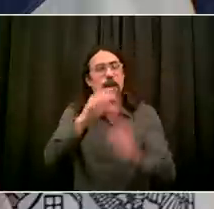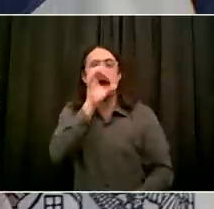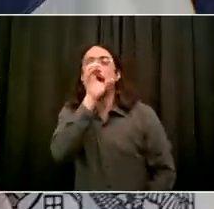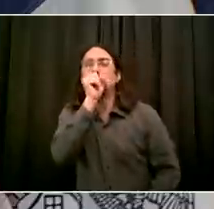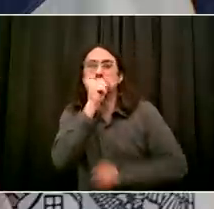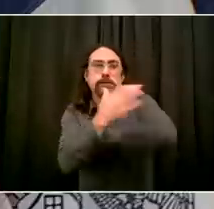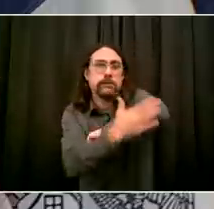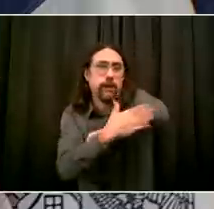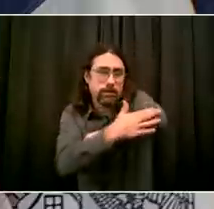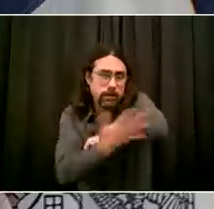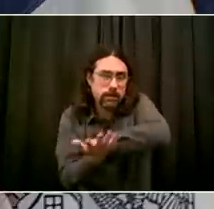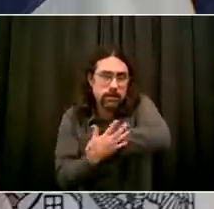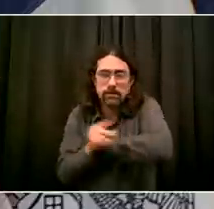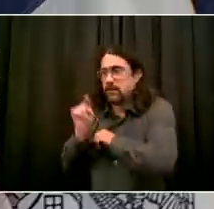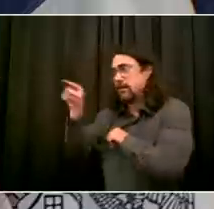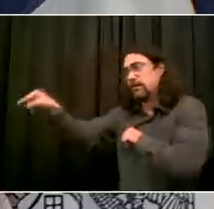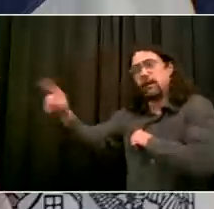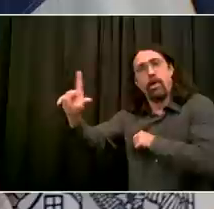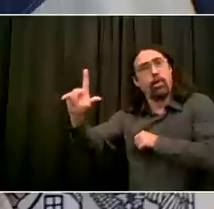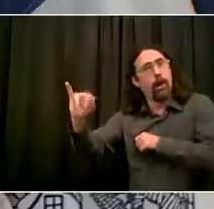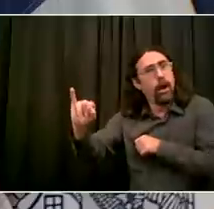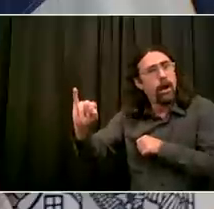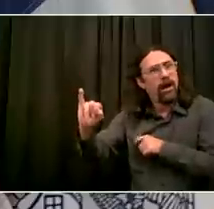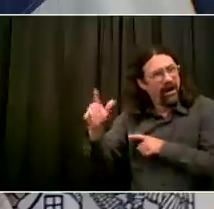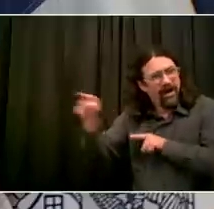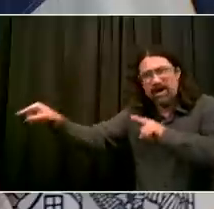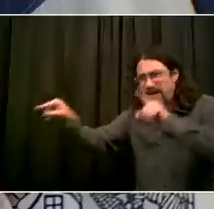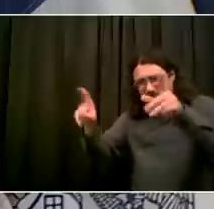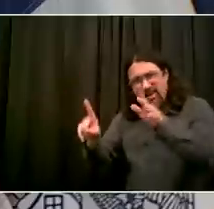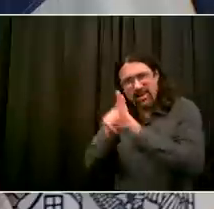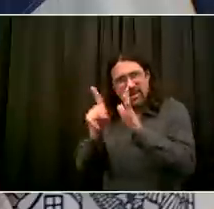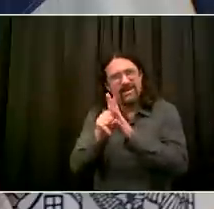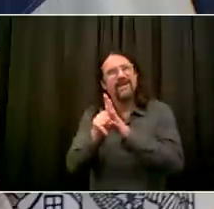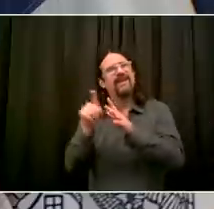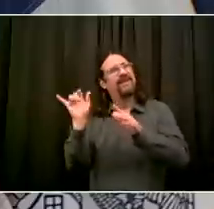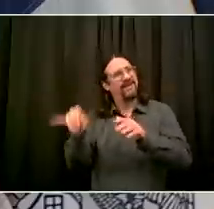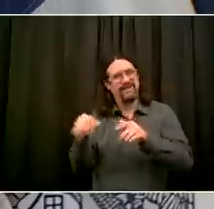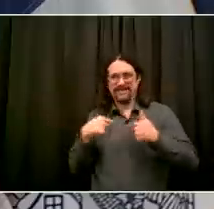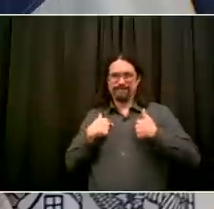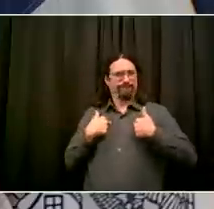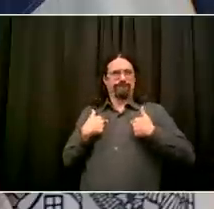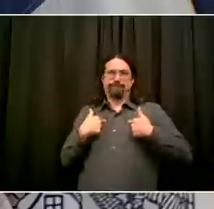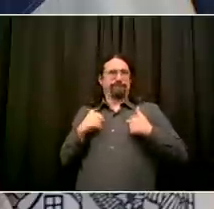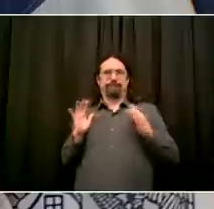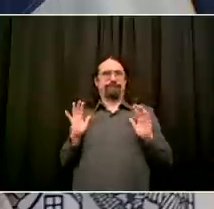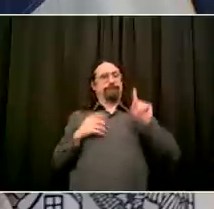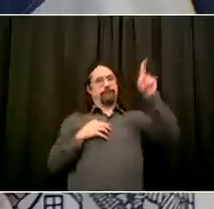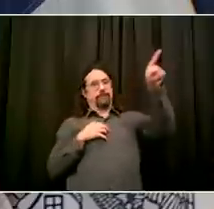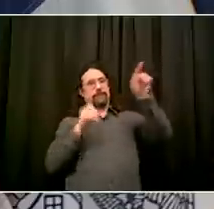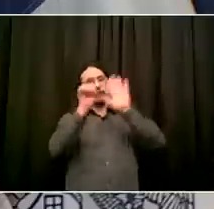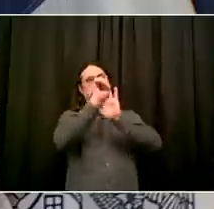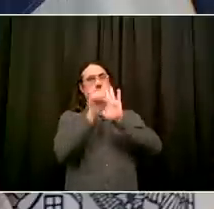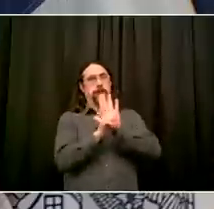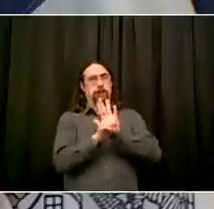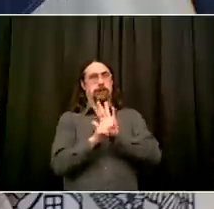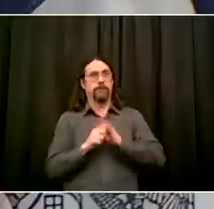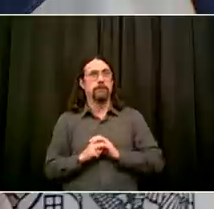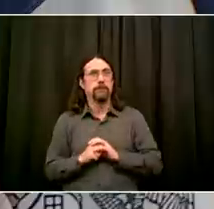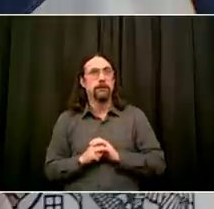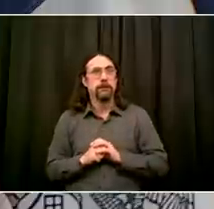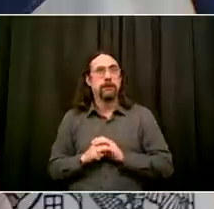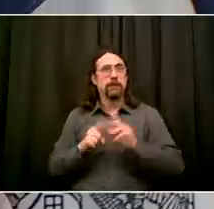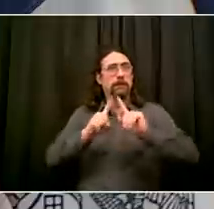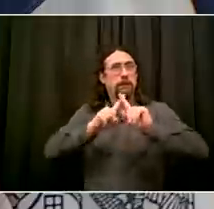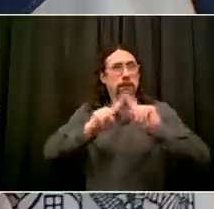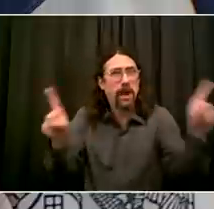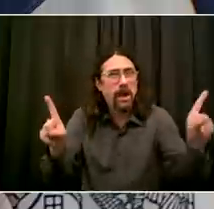City. And I think that reality, you know, city governments, state governments, federal government often don't see eye to eye,